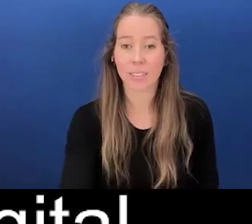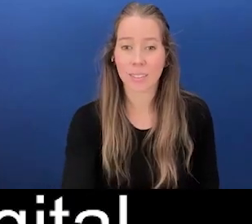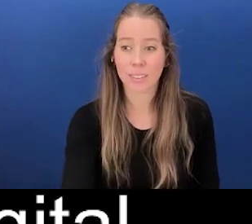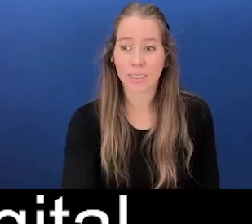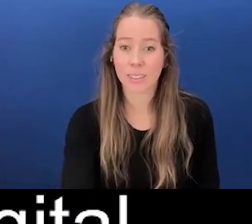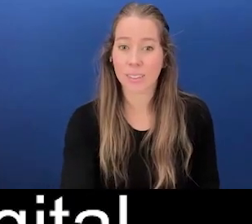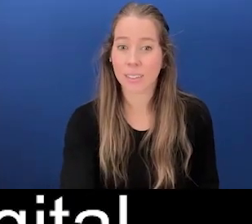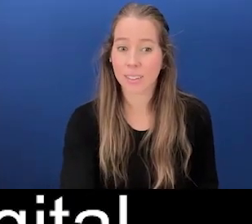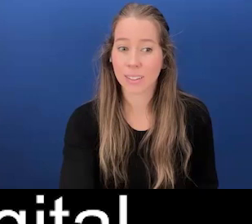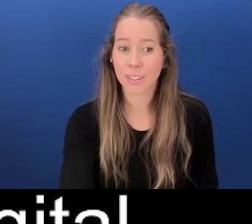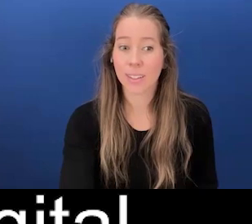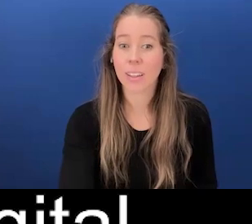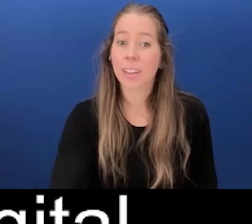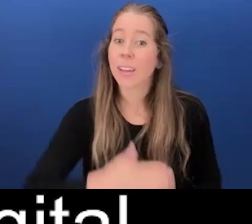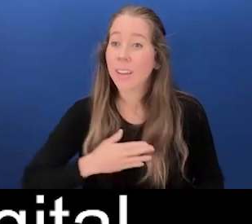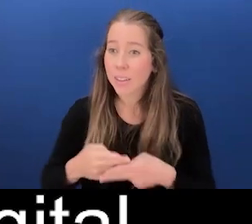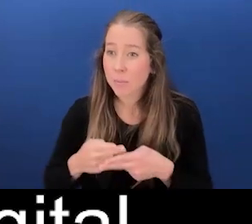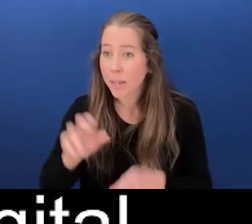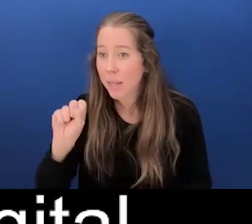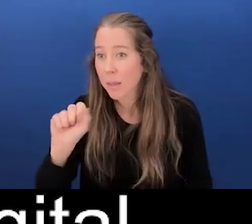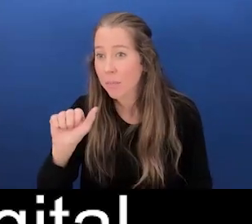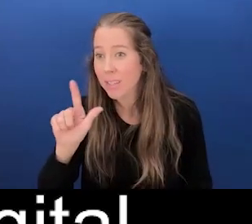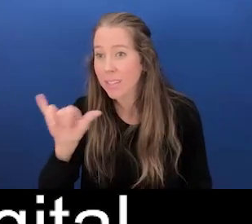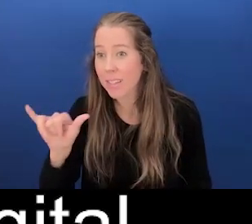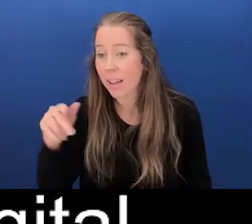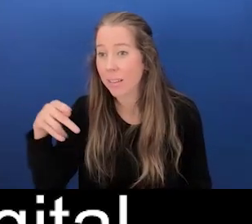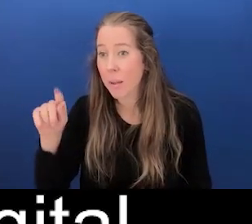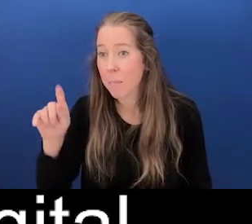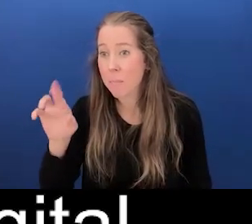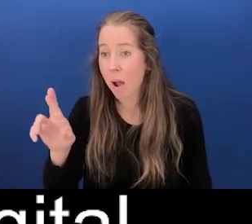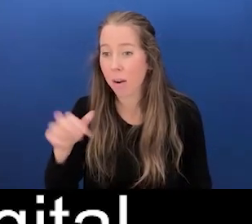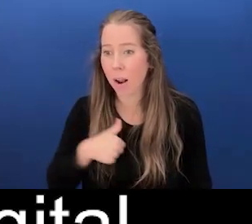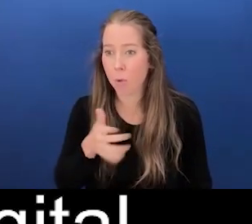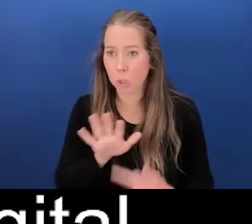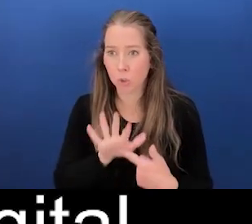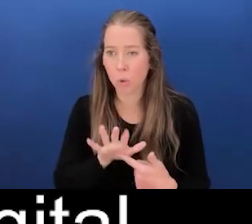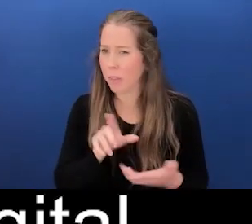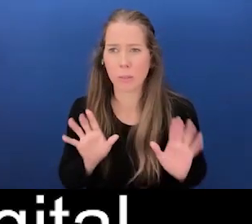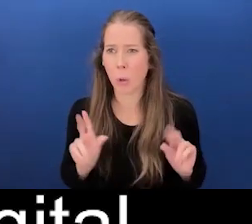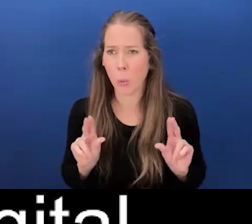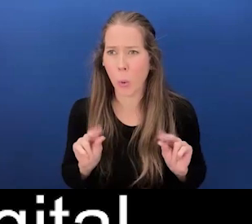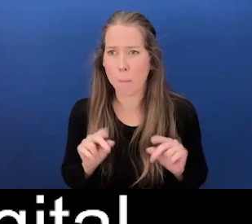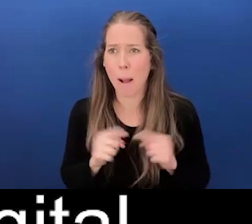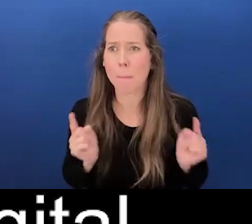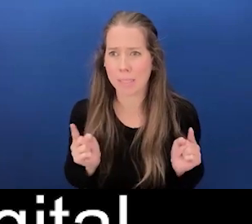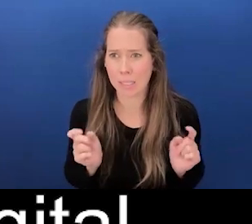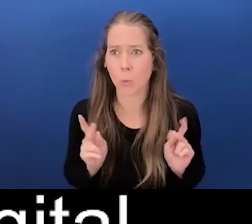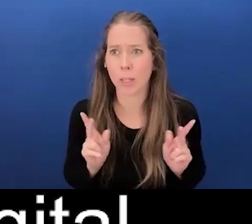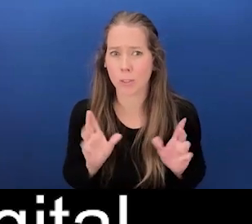My name is Sally Potter, and I am going to shut this. No, opposite. Yeah, shut